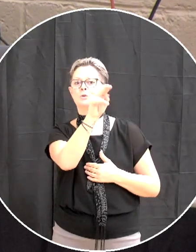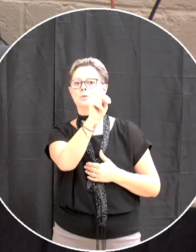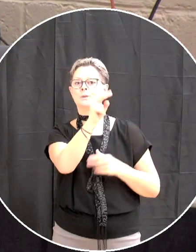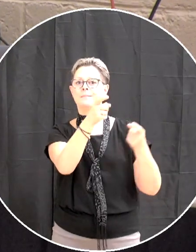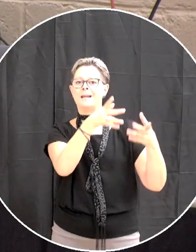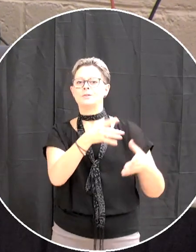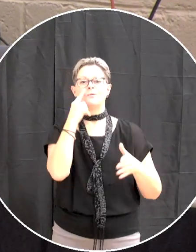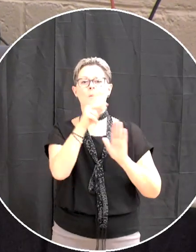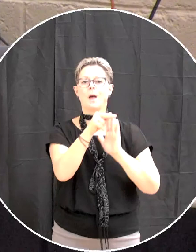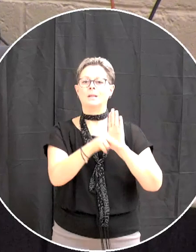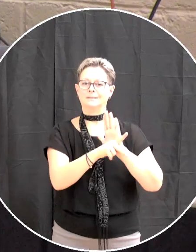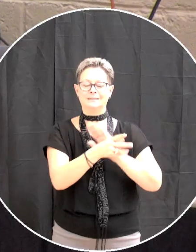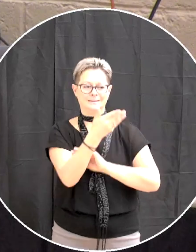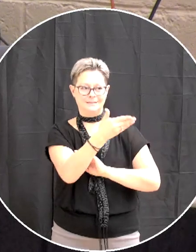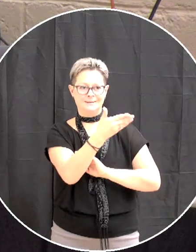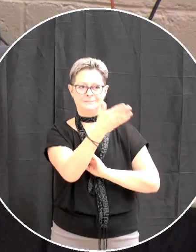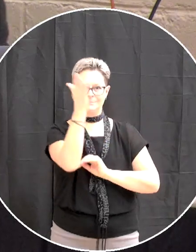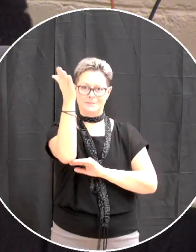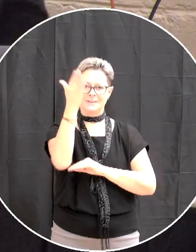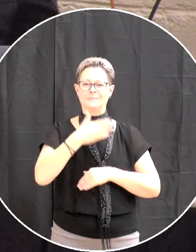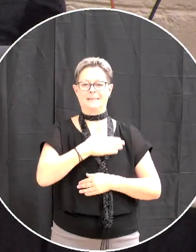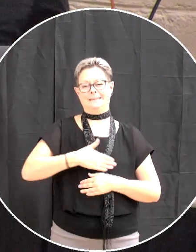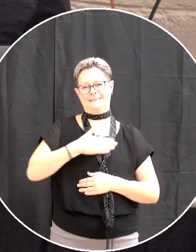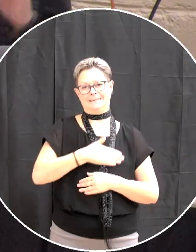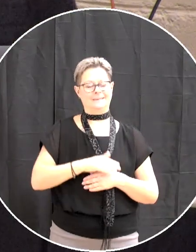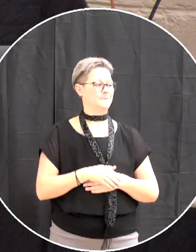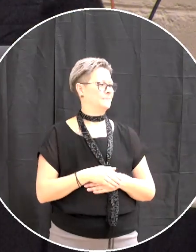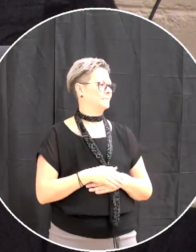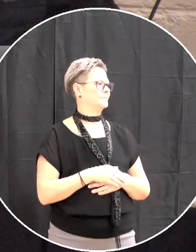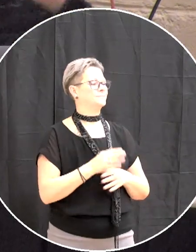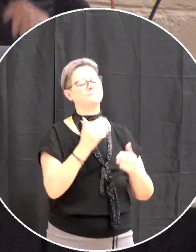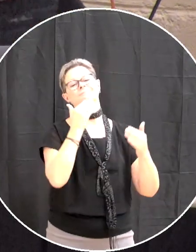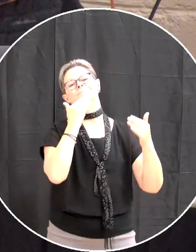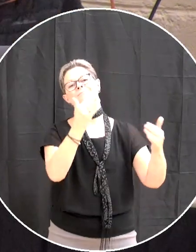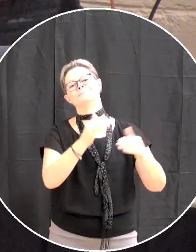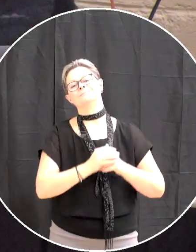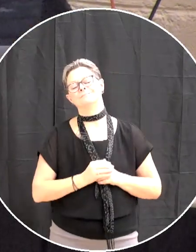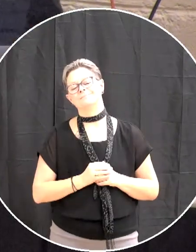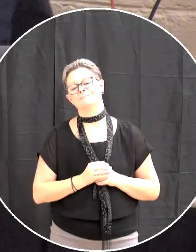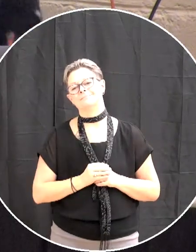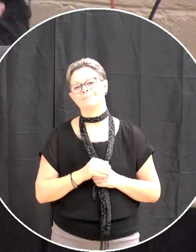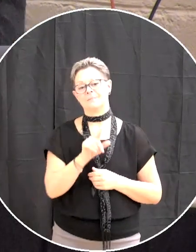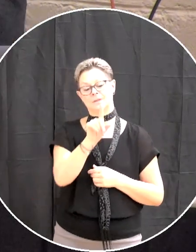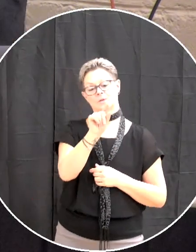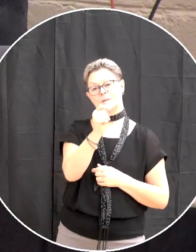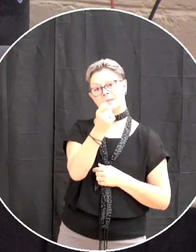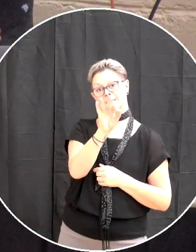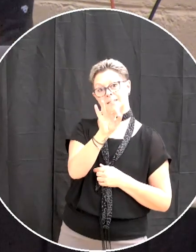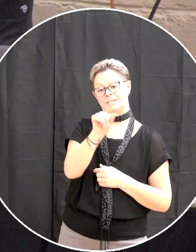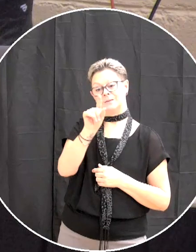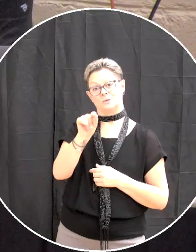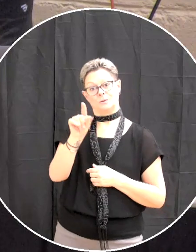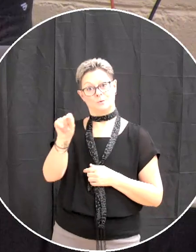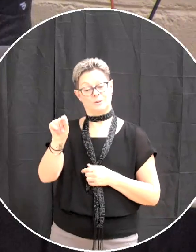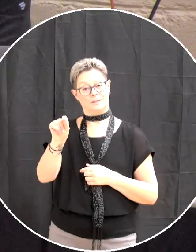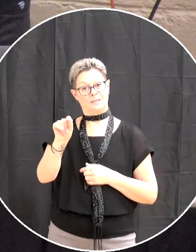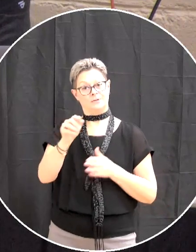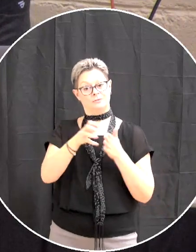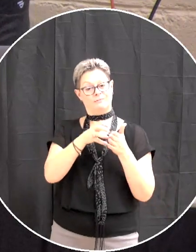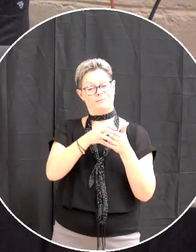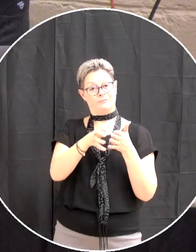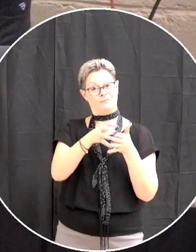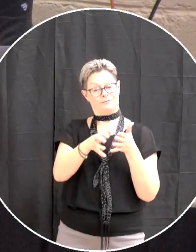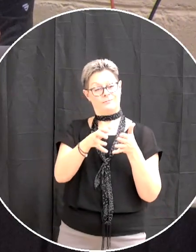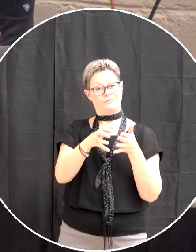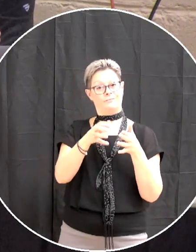to present. Thank you. The 2019-20 draft annual report for the Newfoundland